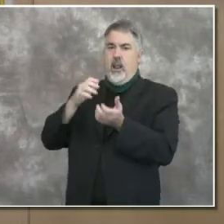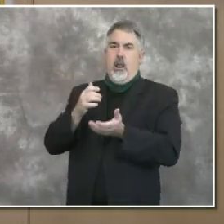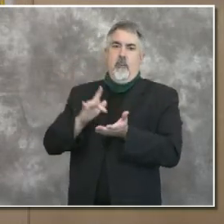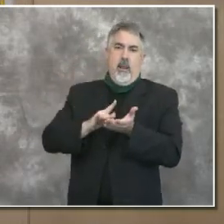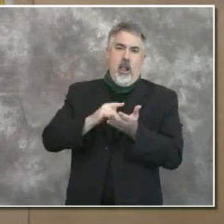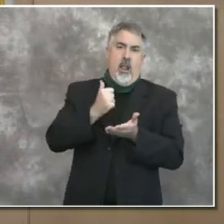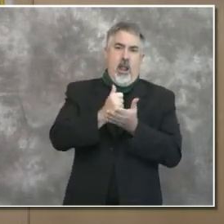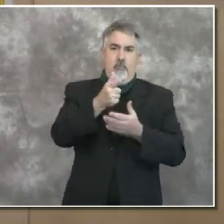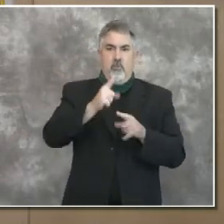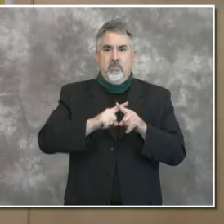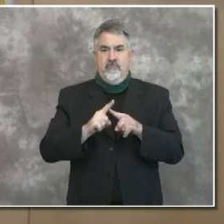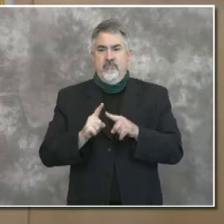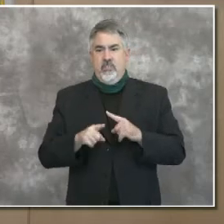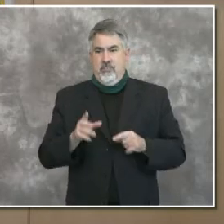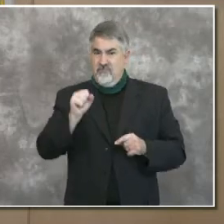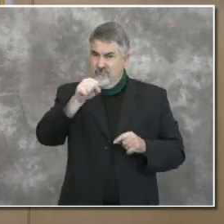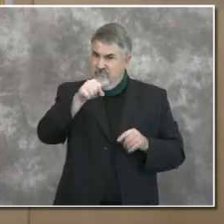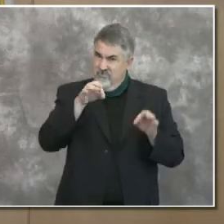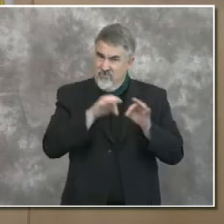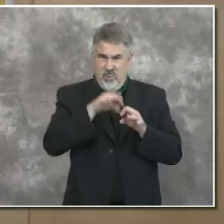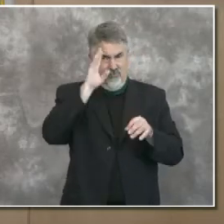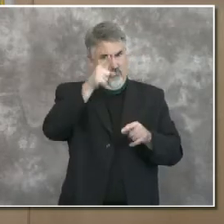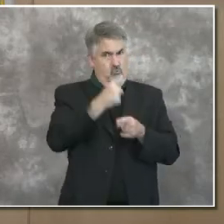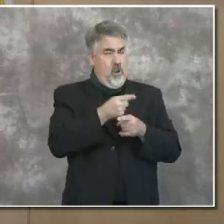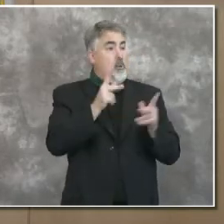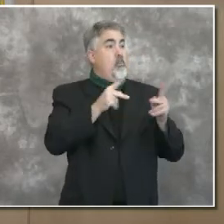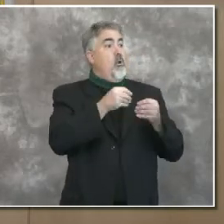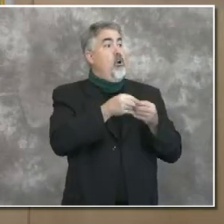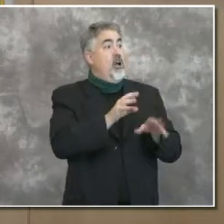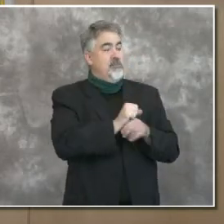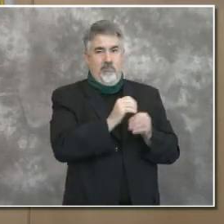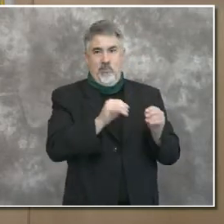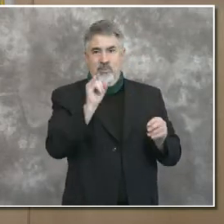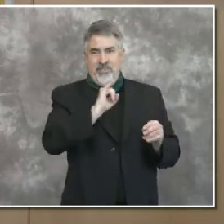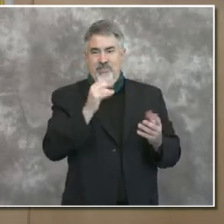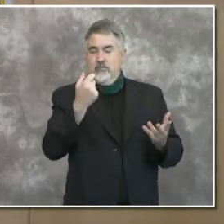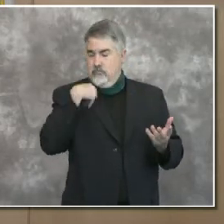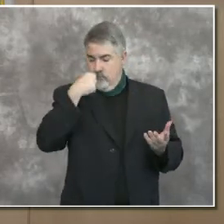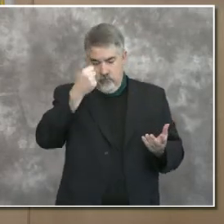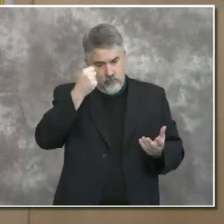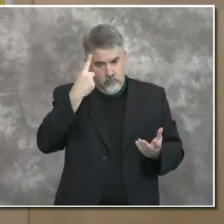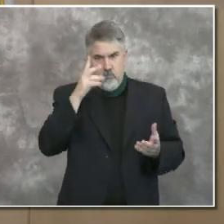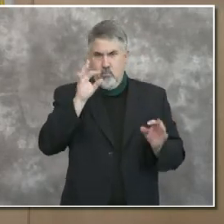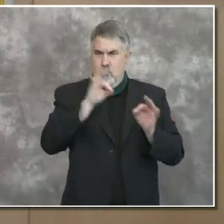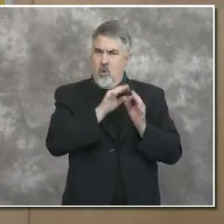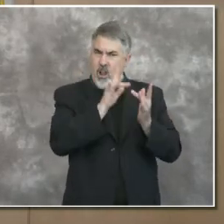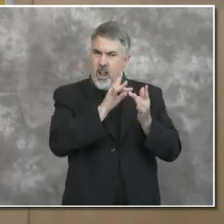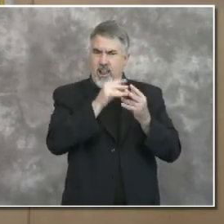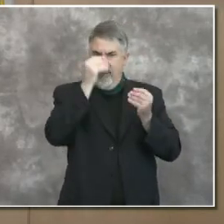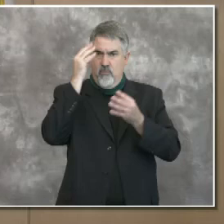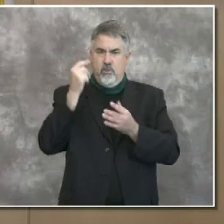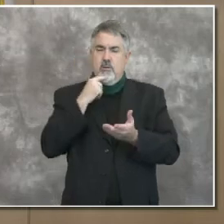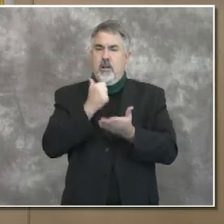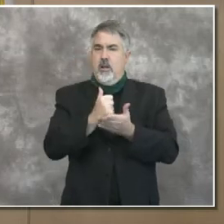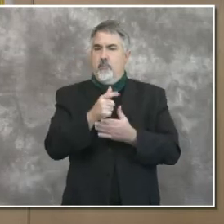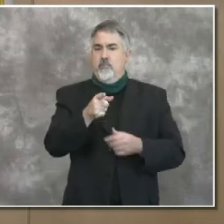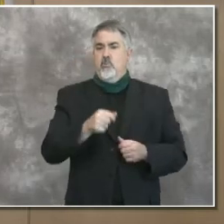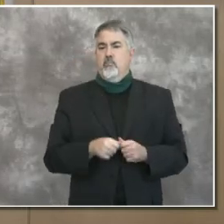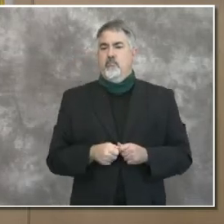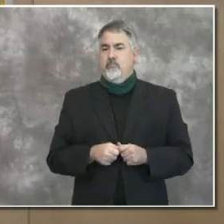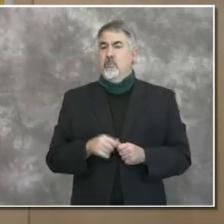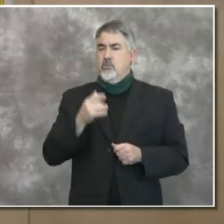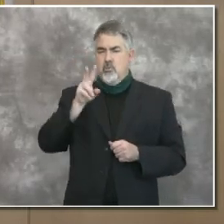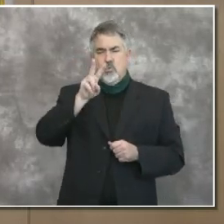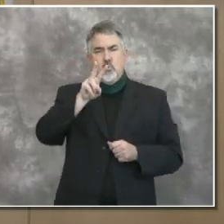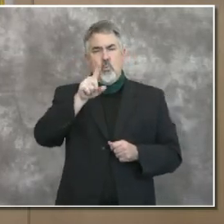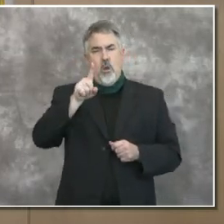losing jobs and need that help, that we have that safety net. Also, as people are calling in 211, be it for food and others, we are also